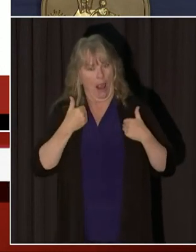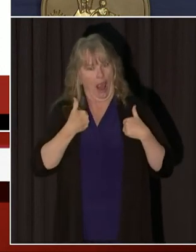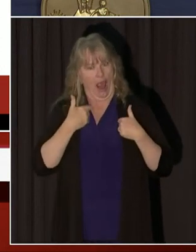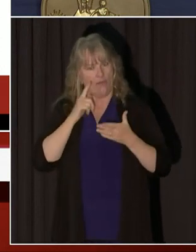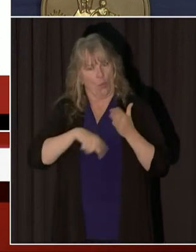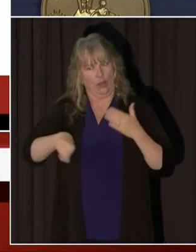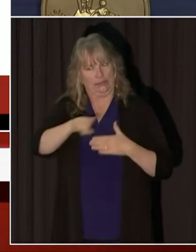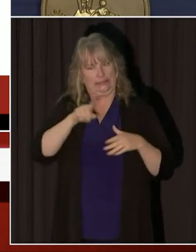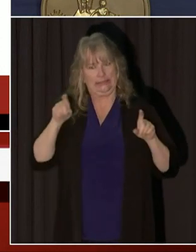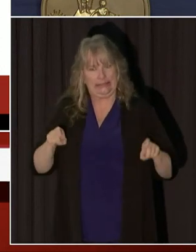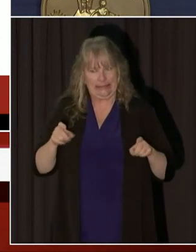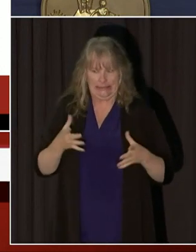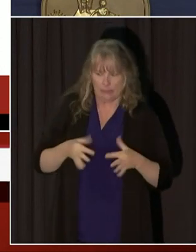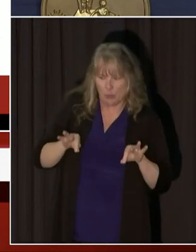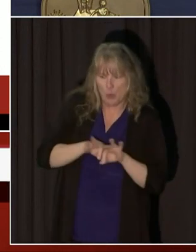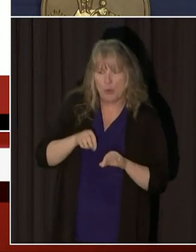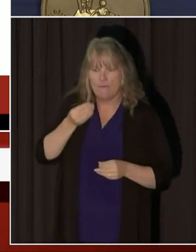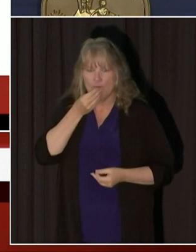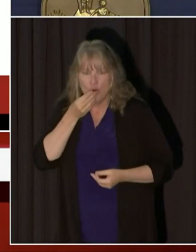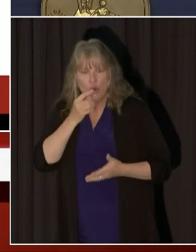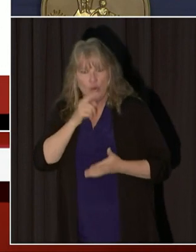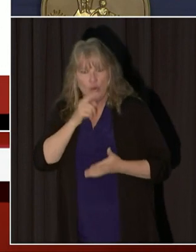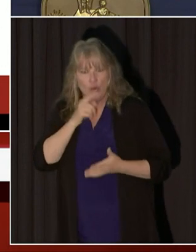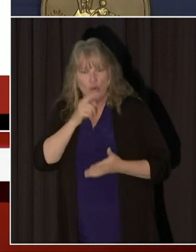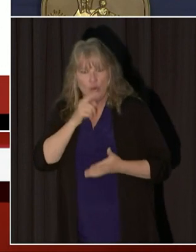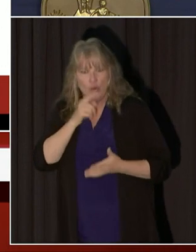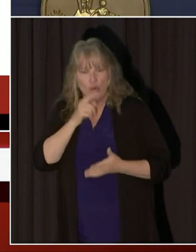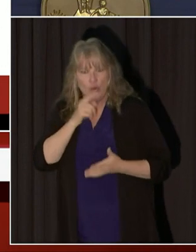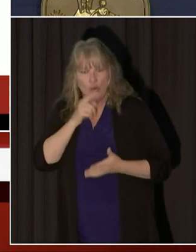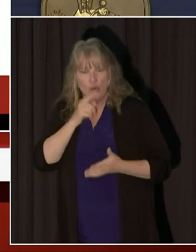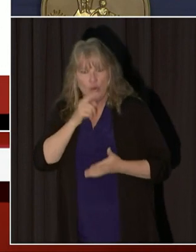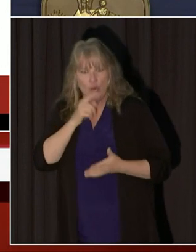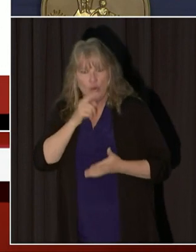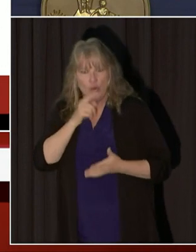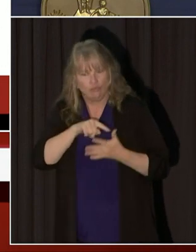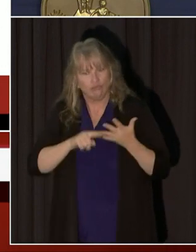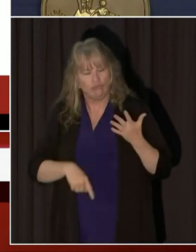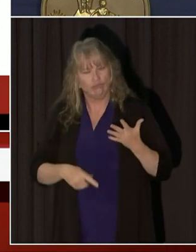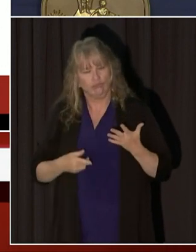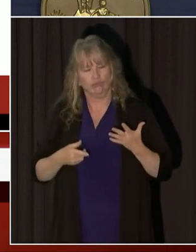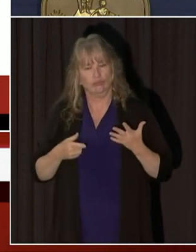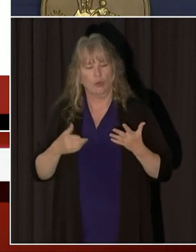necessities and essentials like food will help people do that.